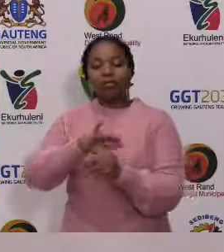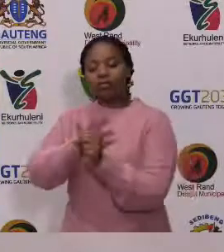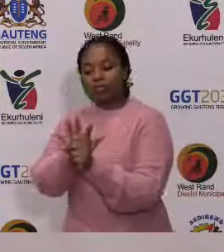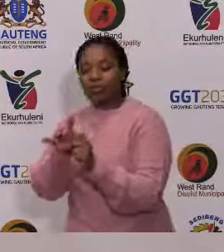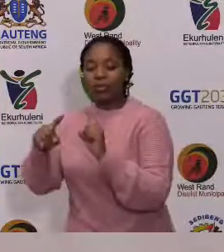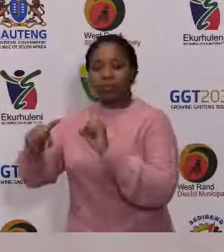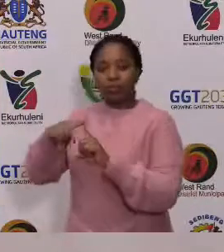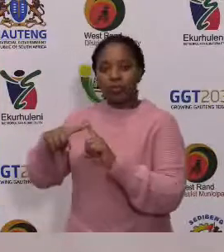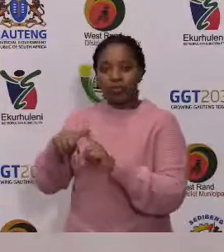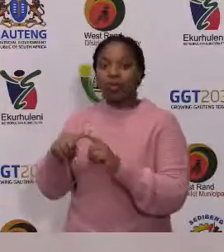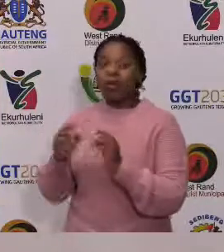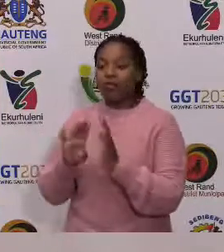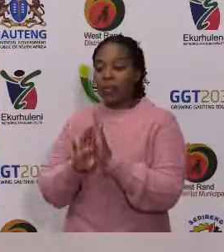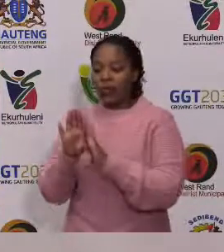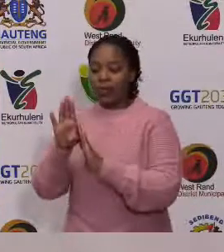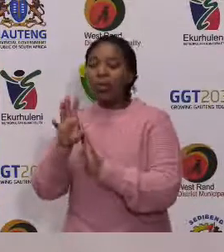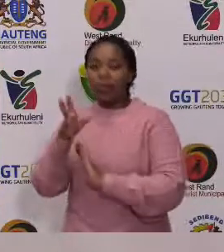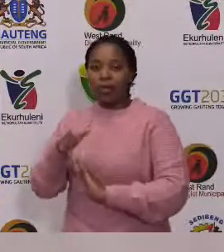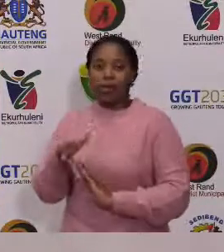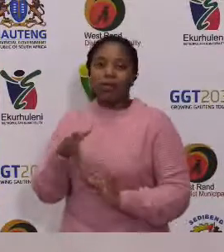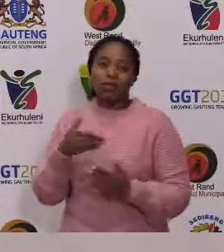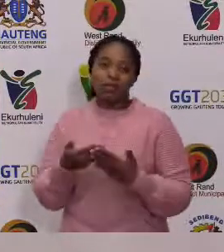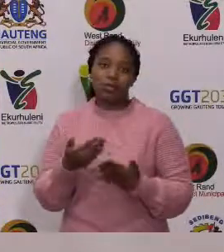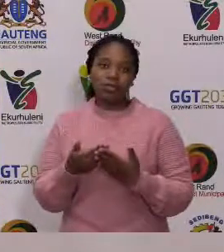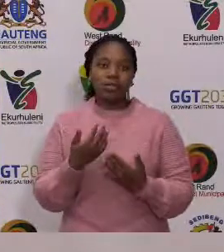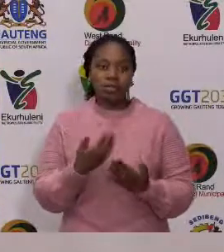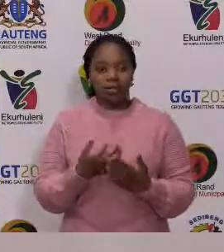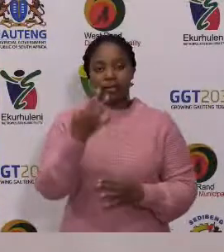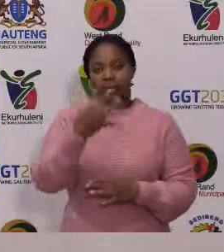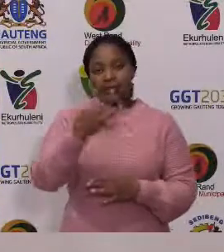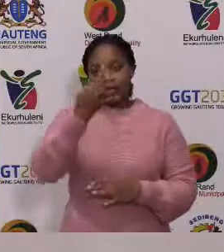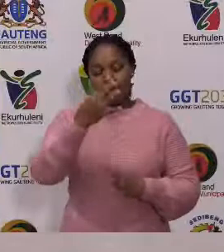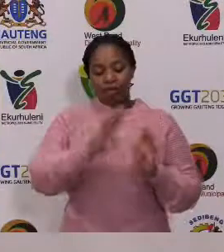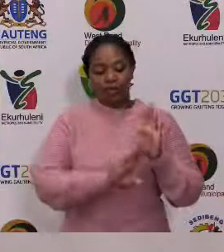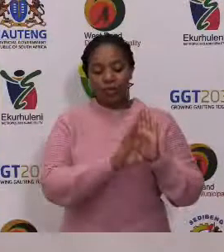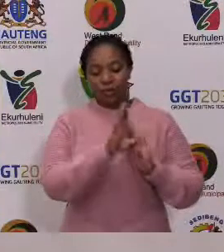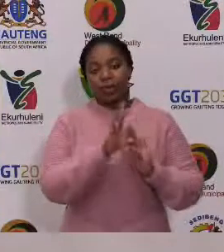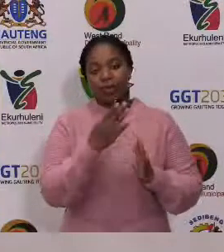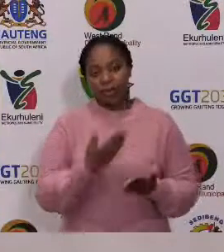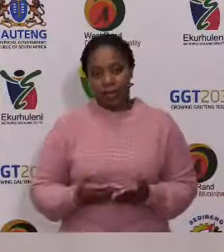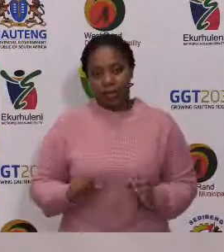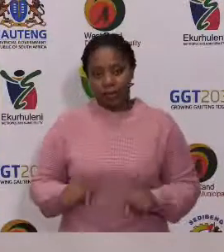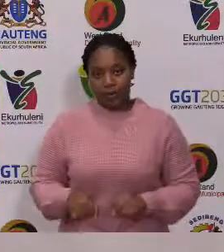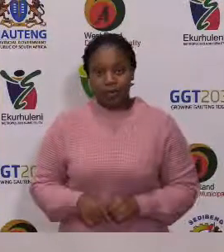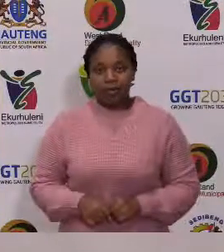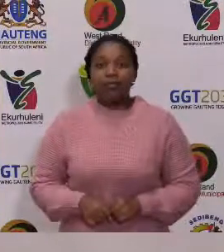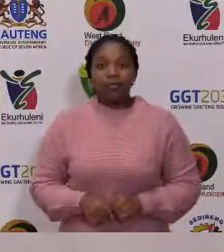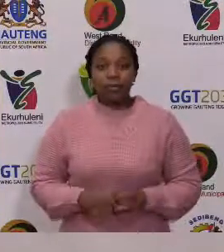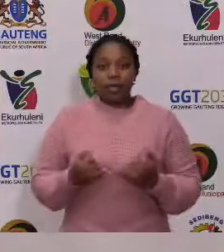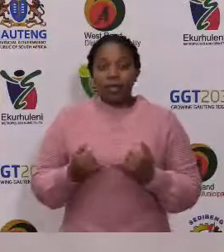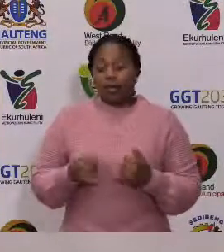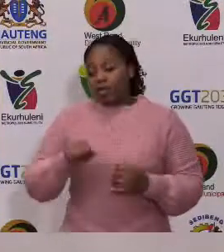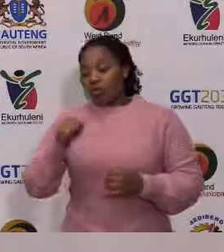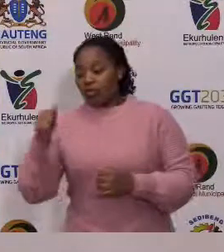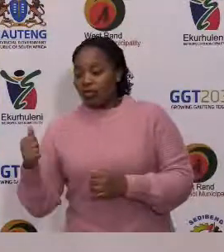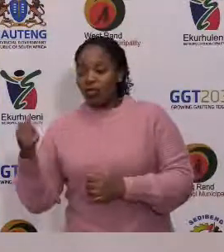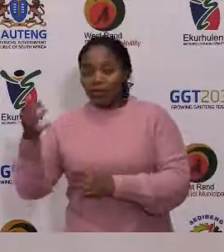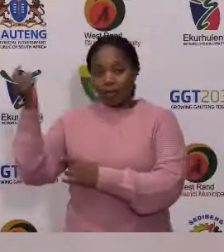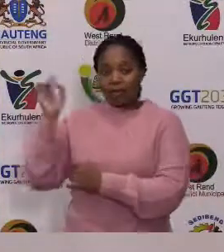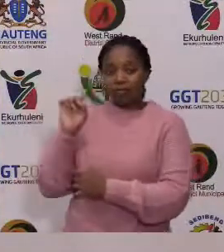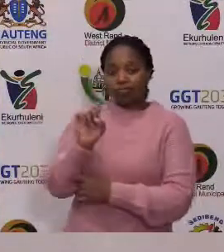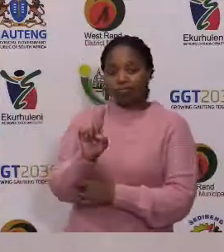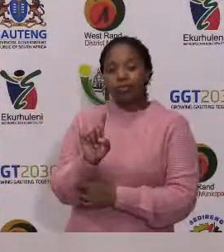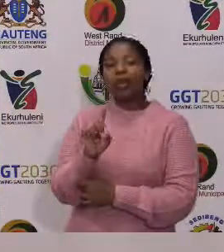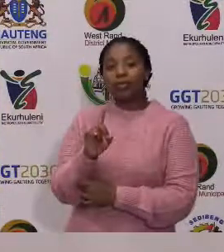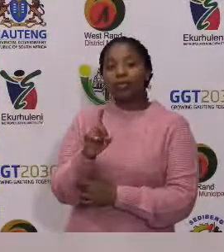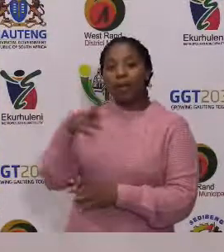and potentially even sparking a wave of the third wave. So now I'm going to hand over to Prof. Malado. And Prof. Malado